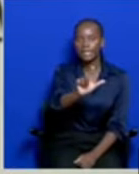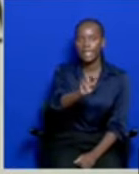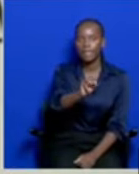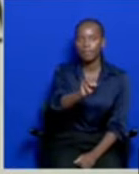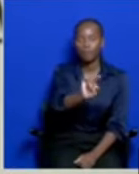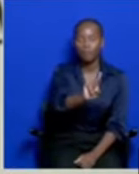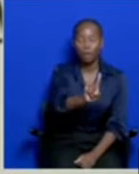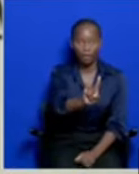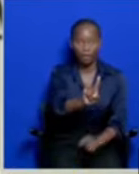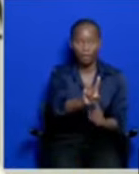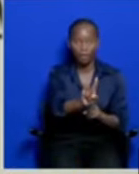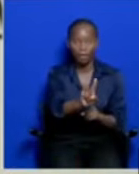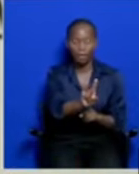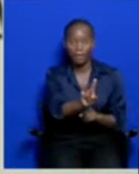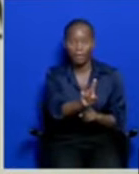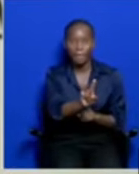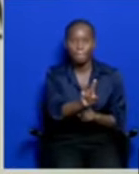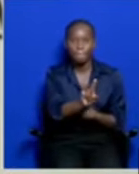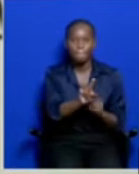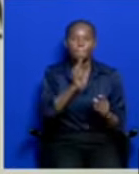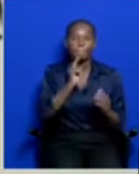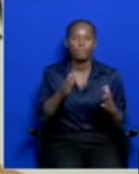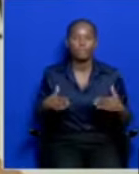from page